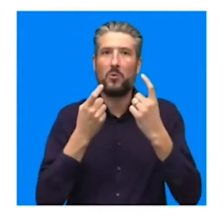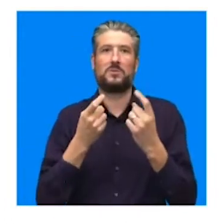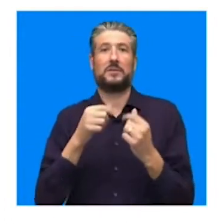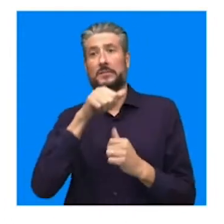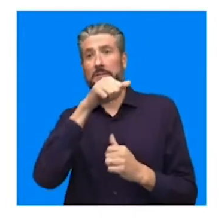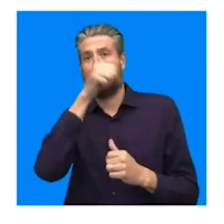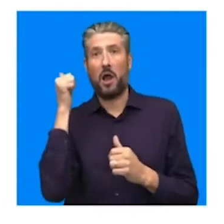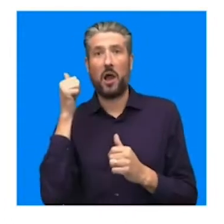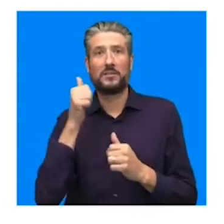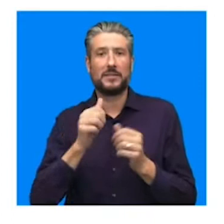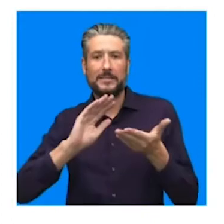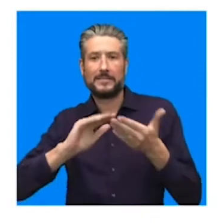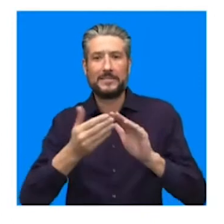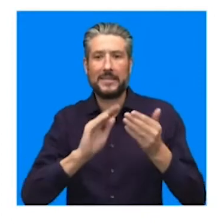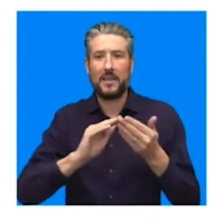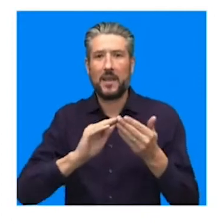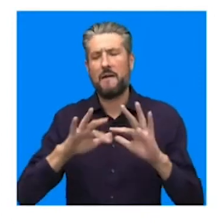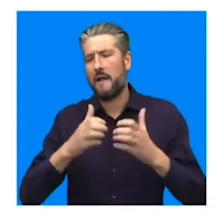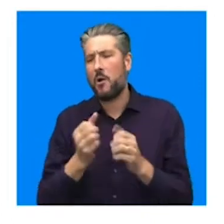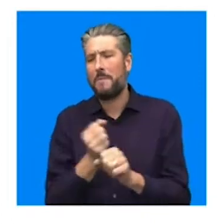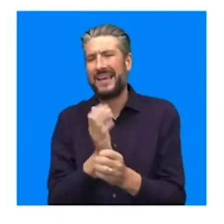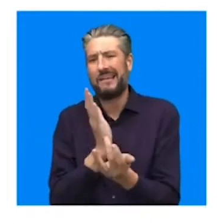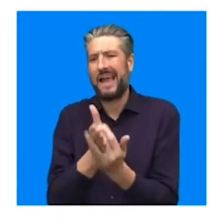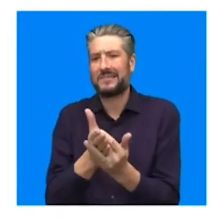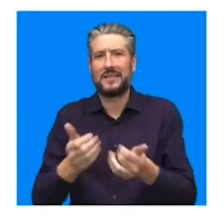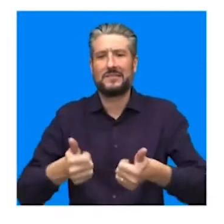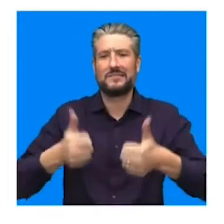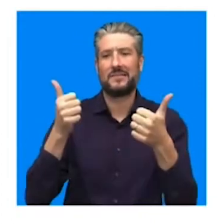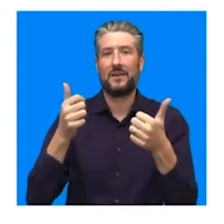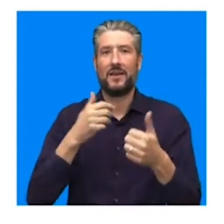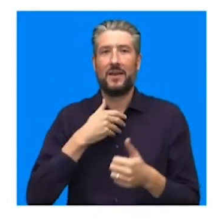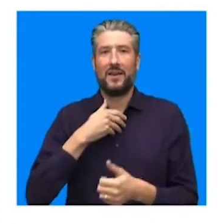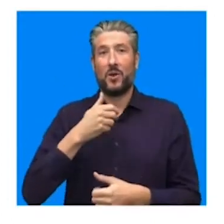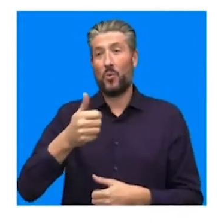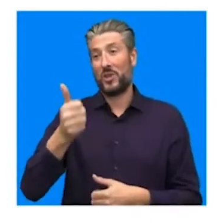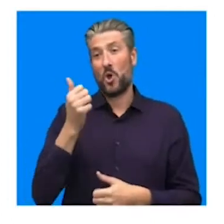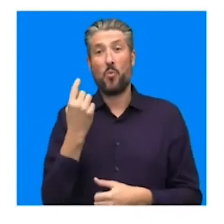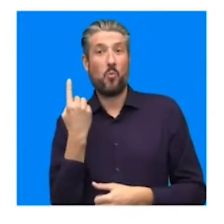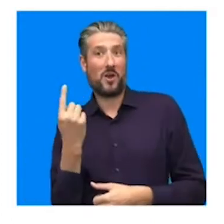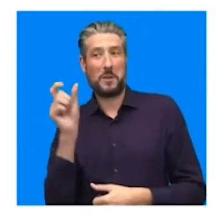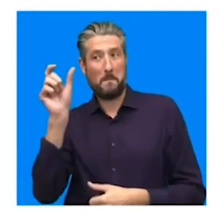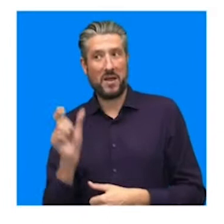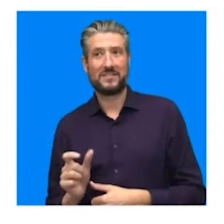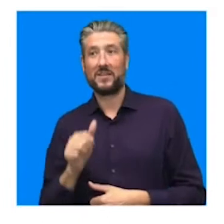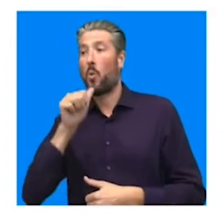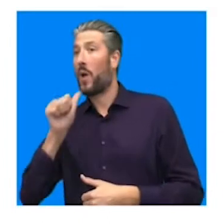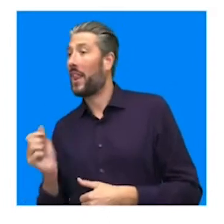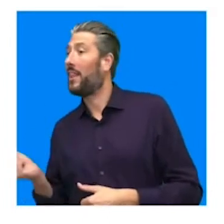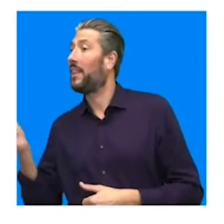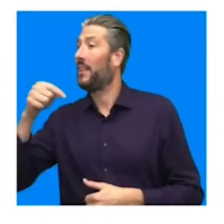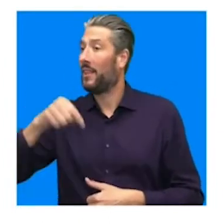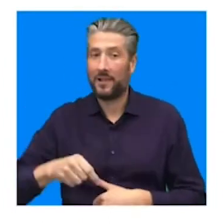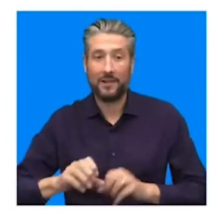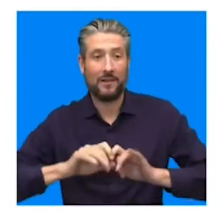we already know that one person is going to be a bit like a genie, spreading his magic and then disappearing off somewhere else,